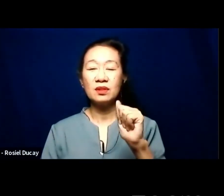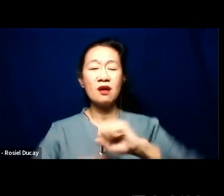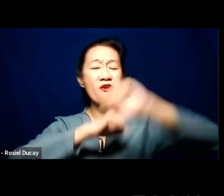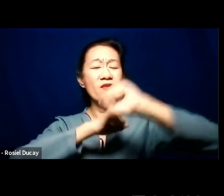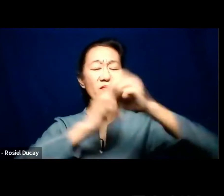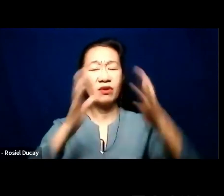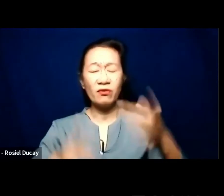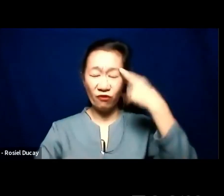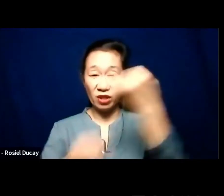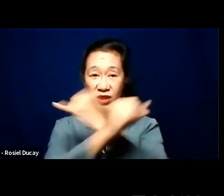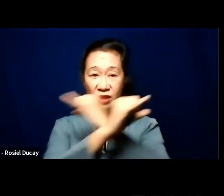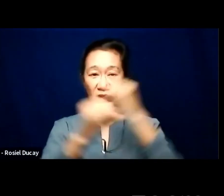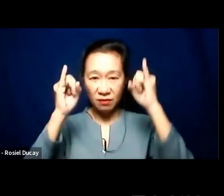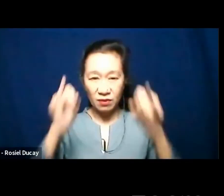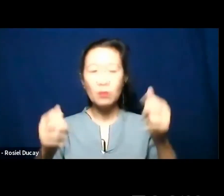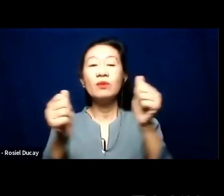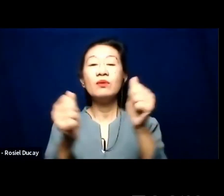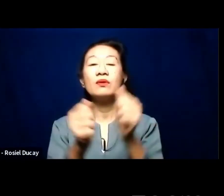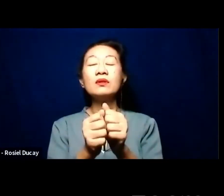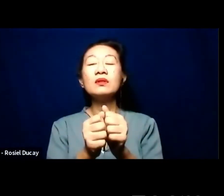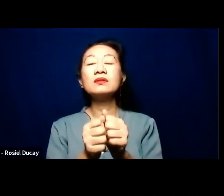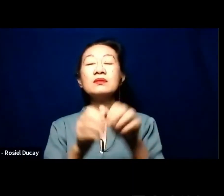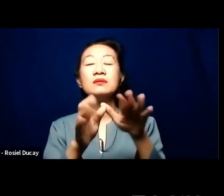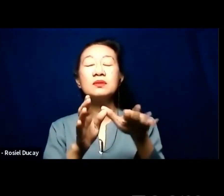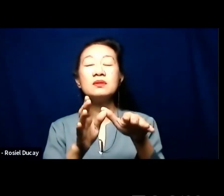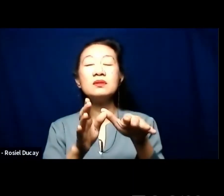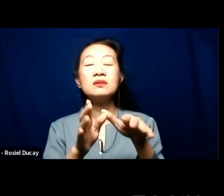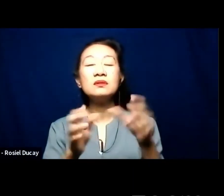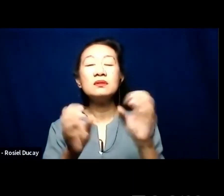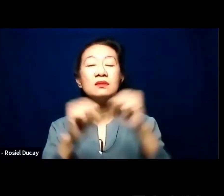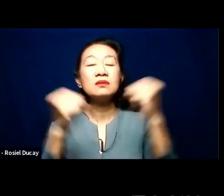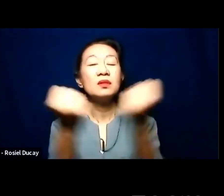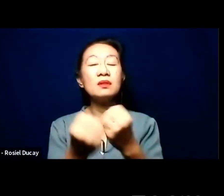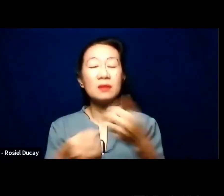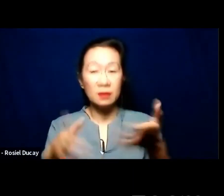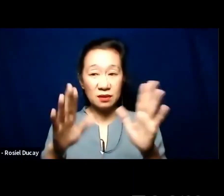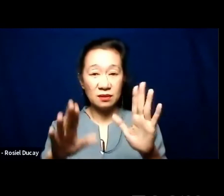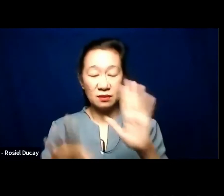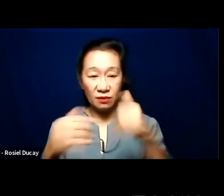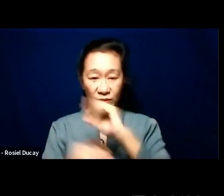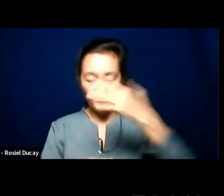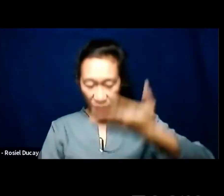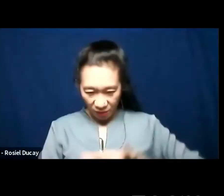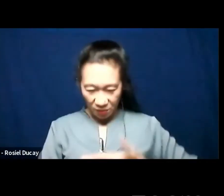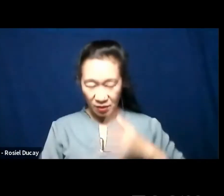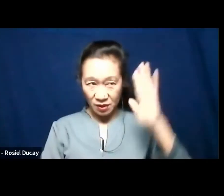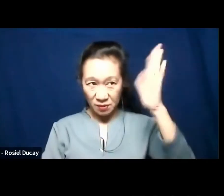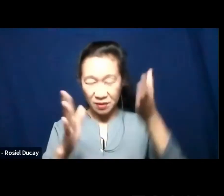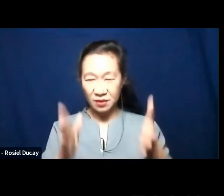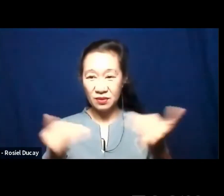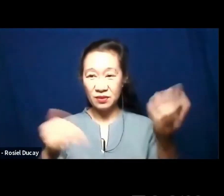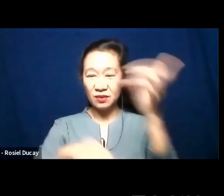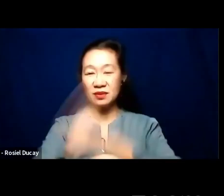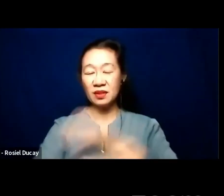for individuals with disability sector. So let us all welcome our speaker for today, Teacher